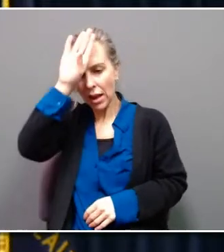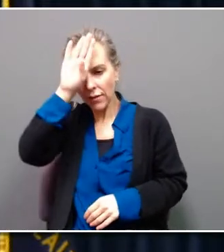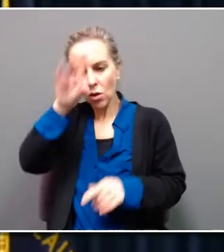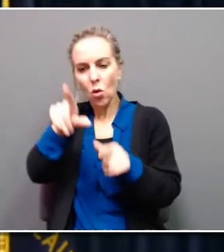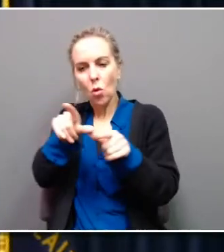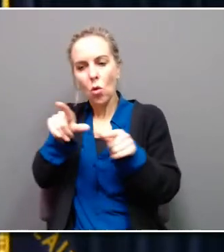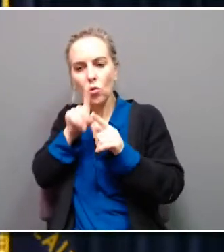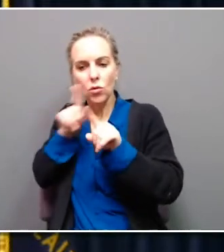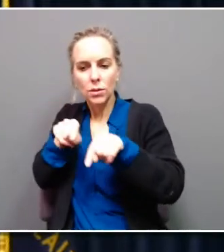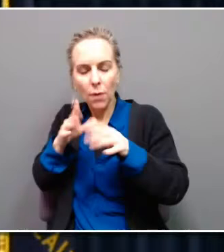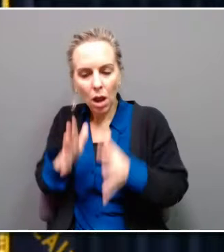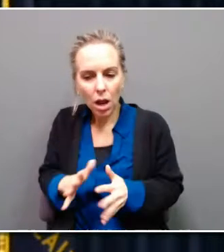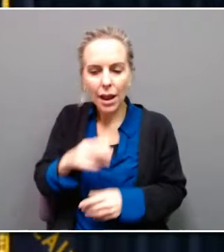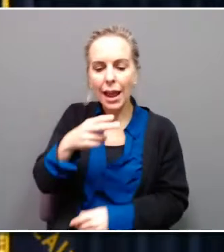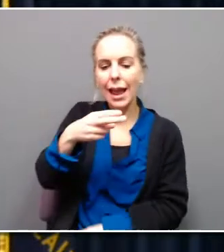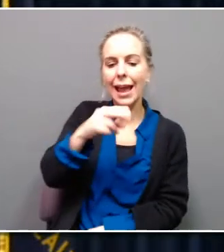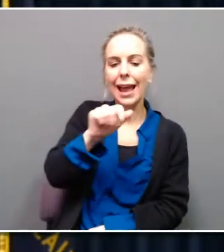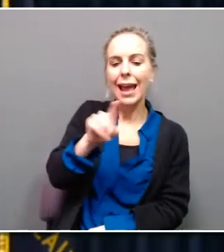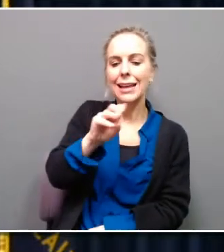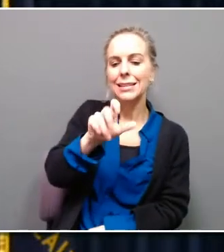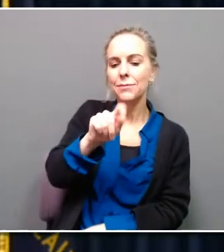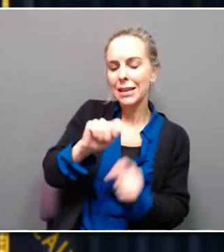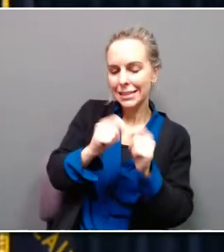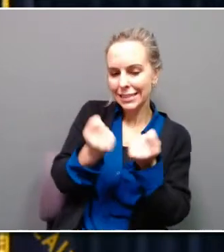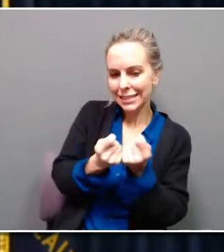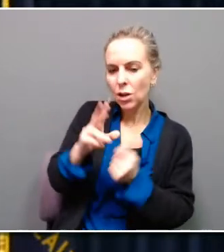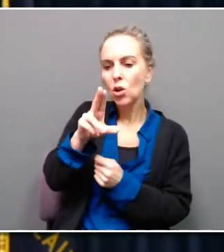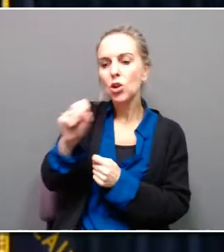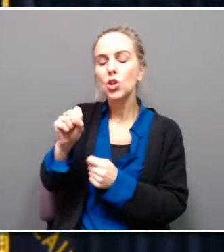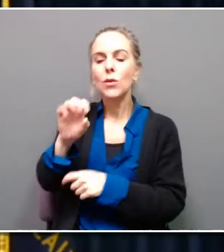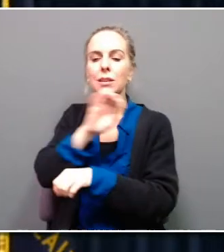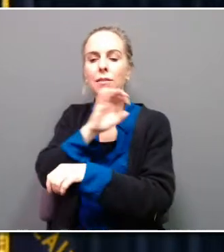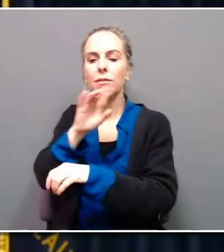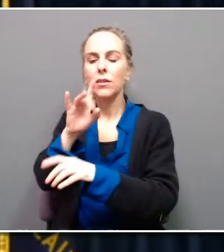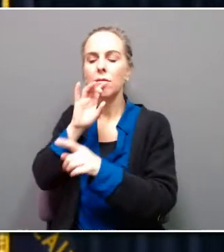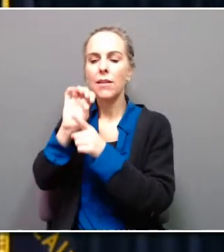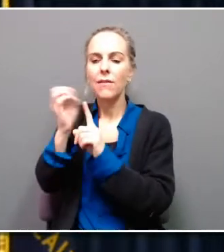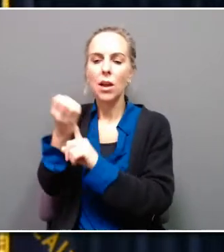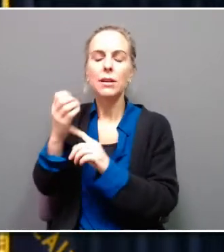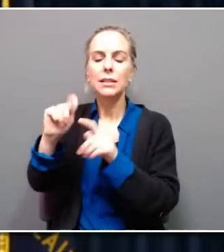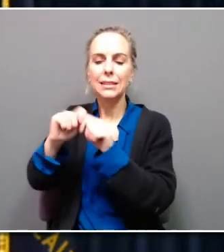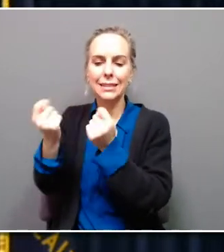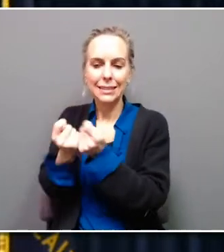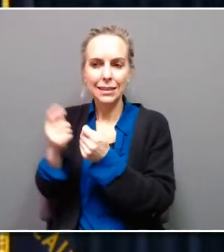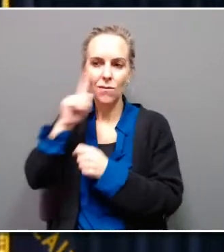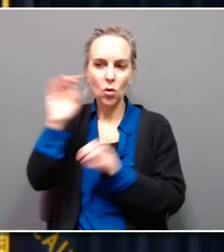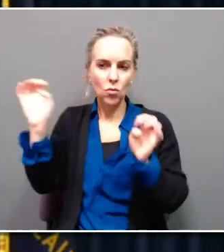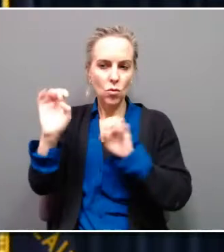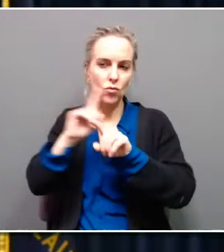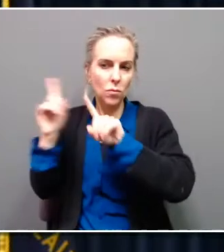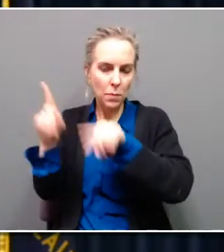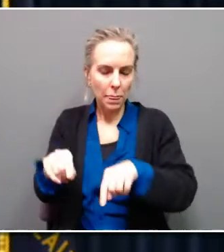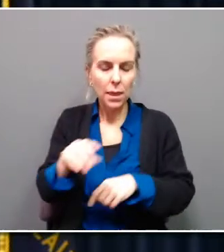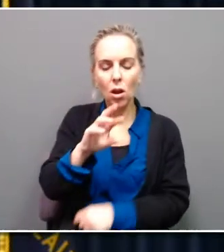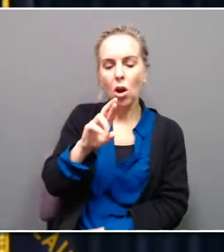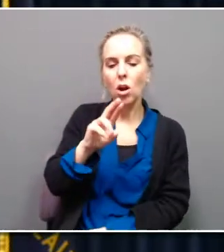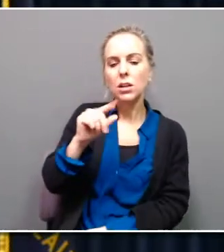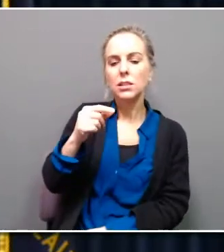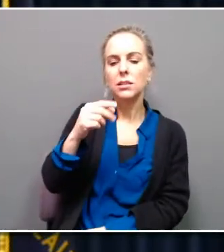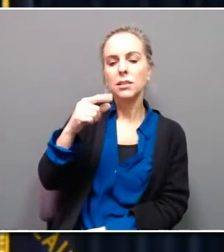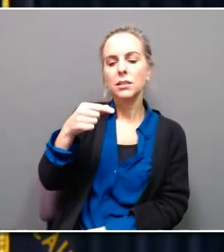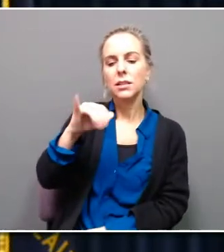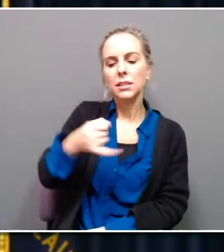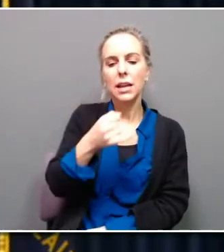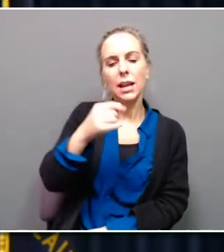CSX hazmat team, the U.S. Environmental Protection Agency Region 4 Emergency Response, and the R.J. Corman Railroad Group, and